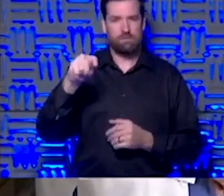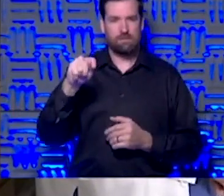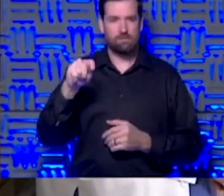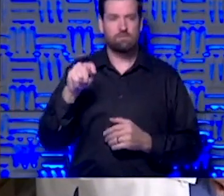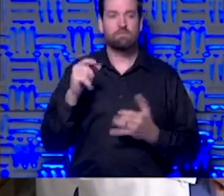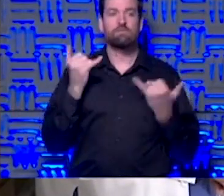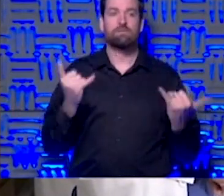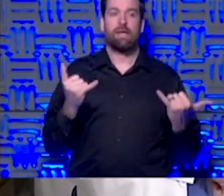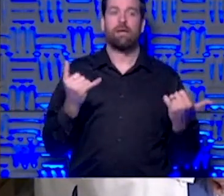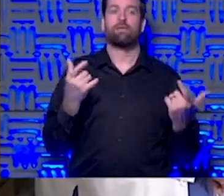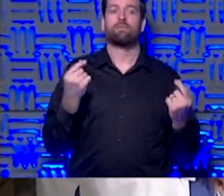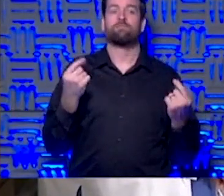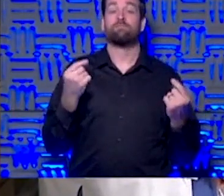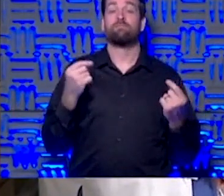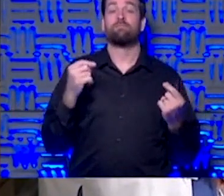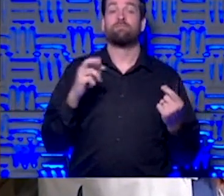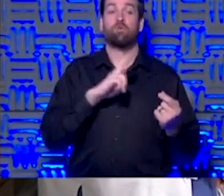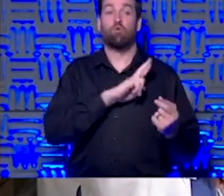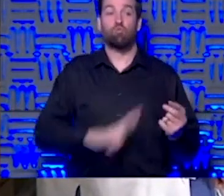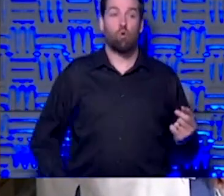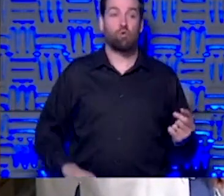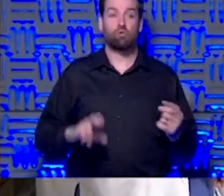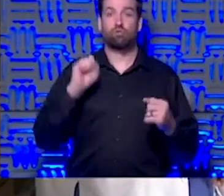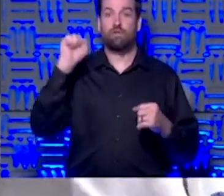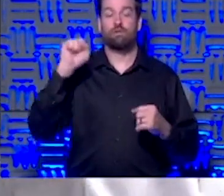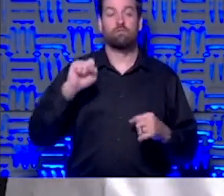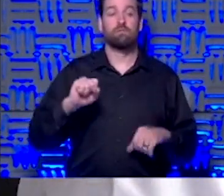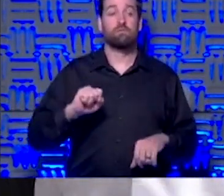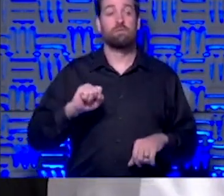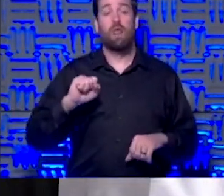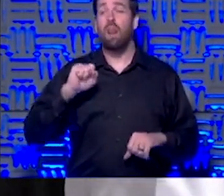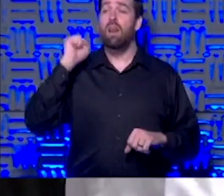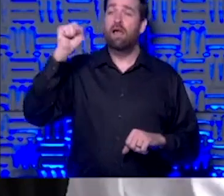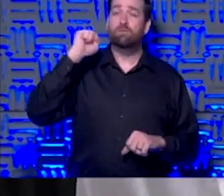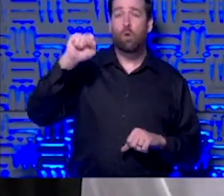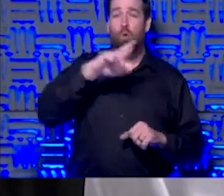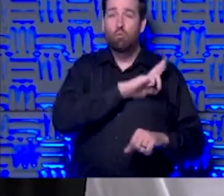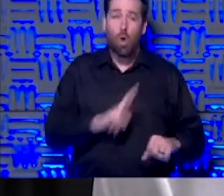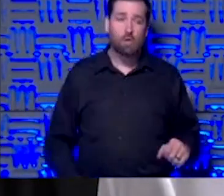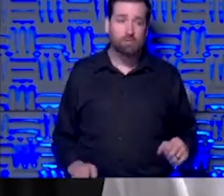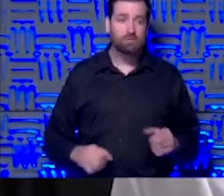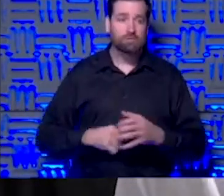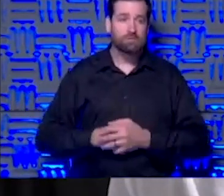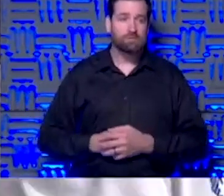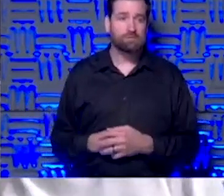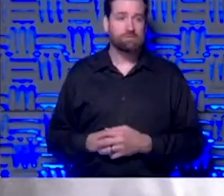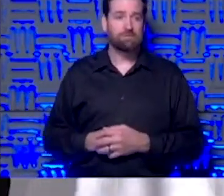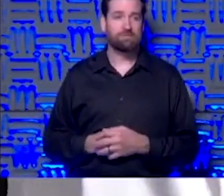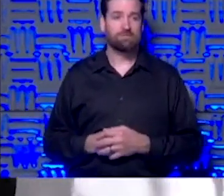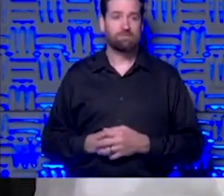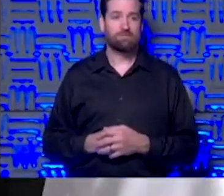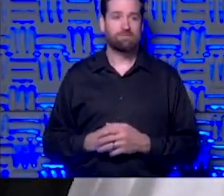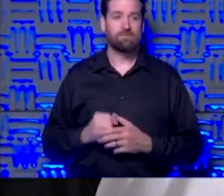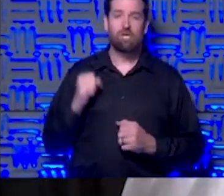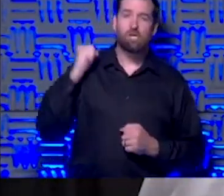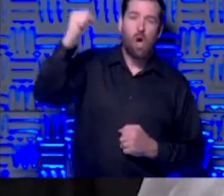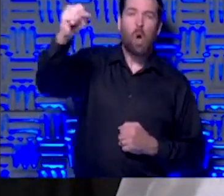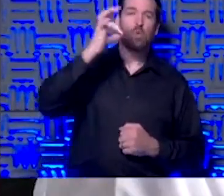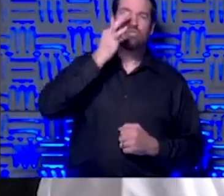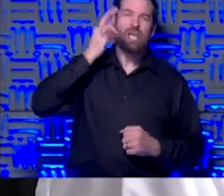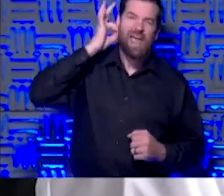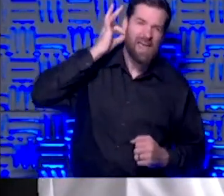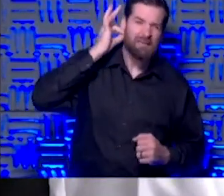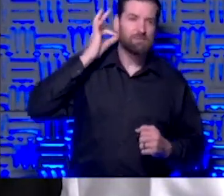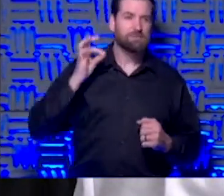and do a little Royals here. How about if we do Let's Go Royals? Yeah. Let's go Royals! Ho, ho, ho, ho, ho! Go